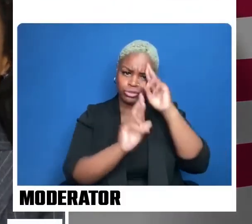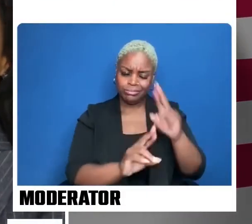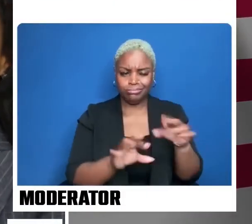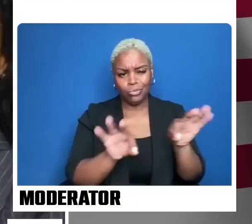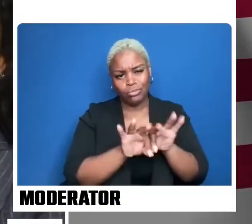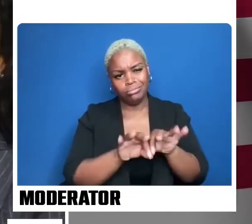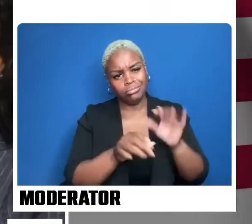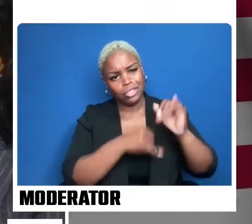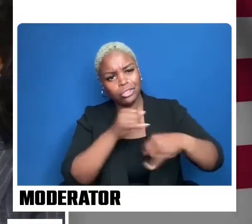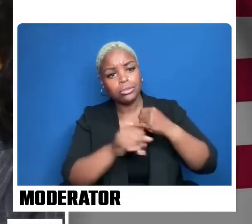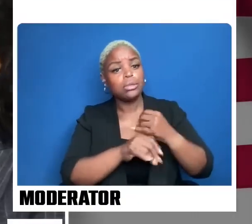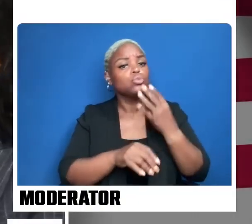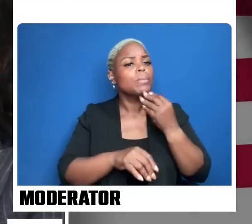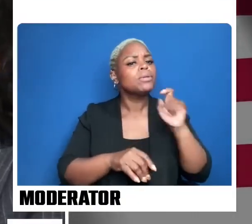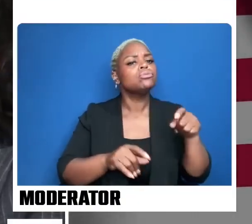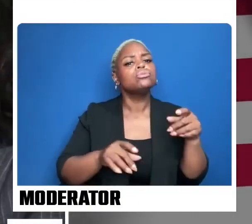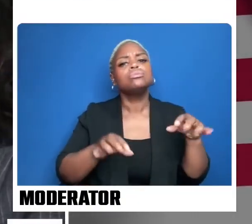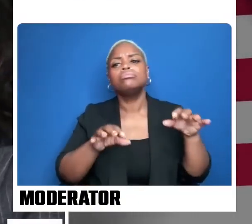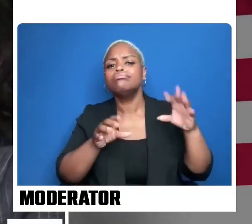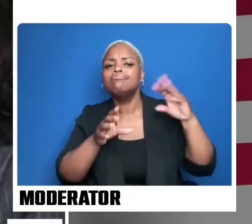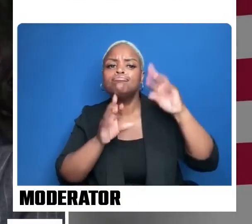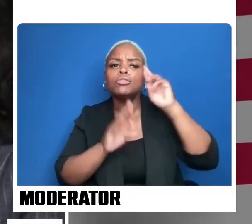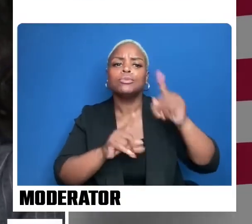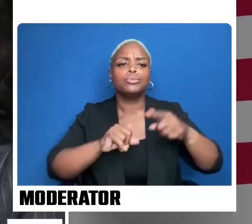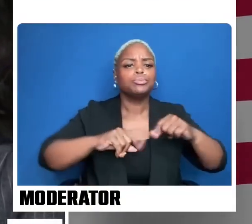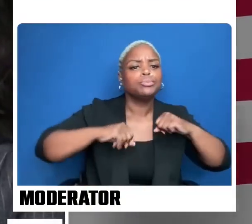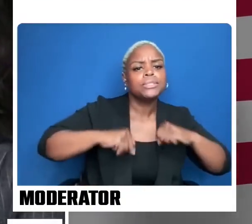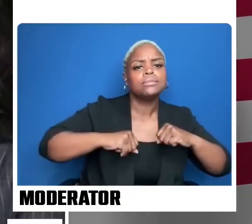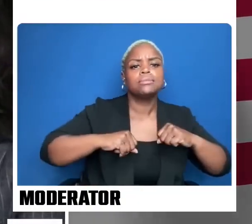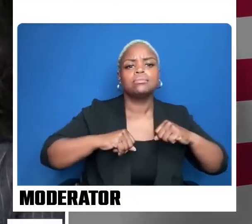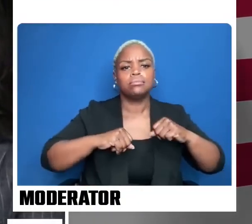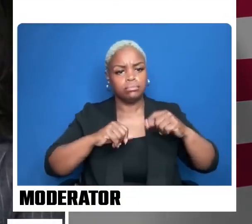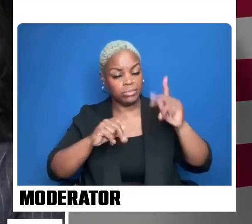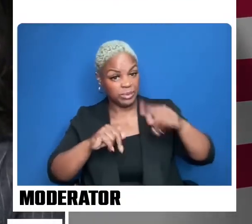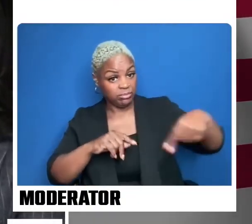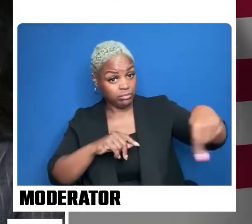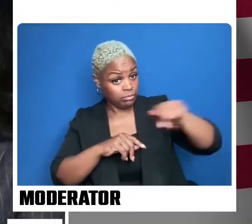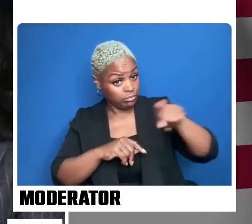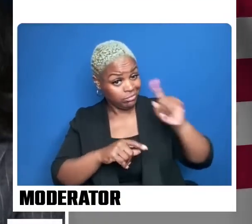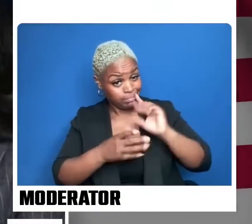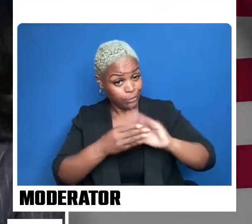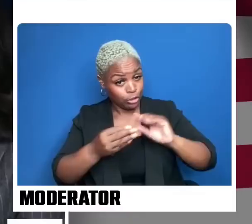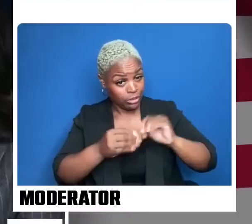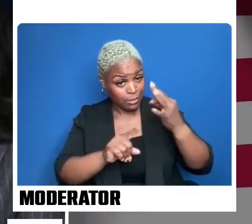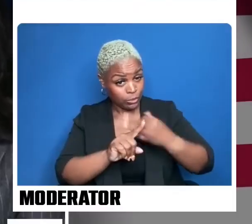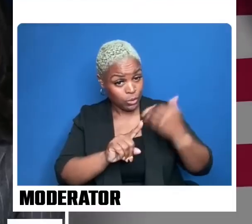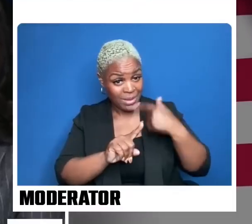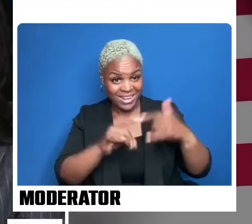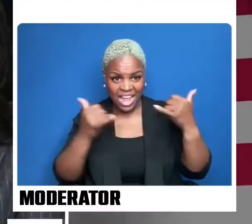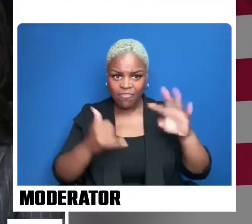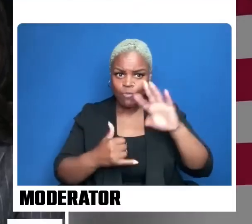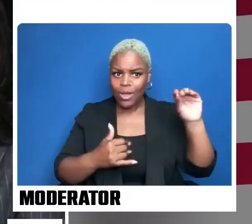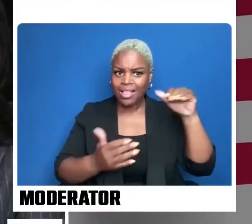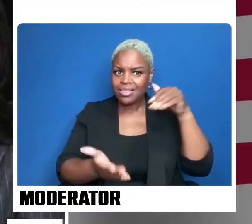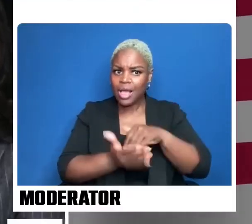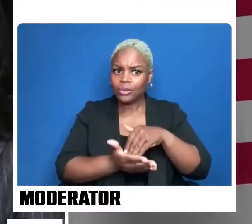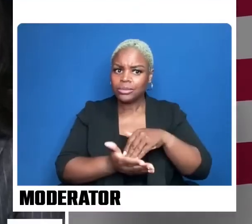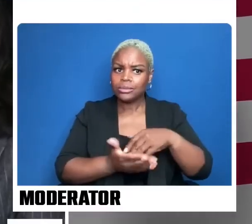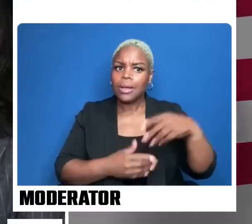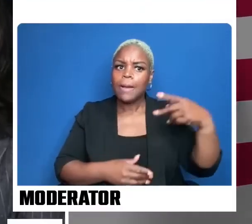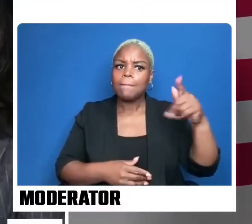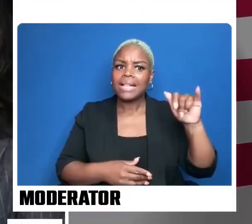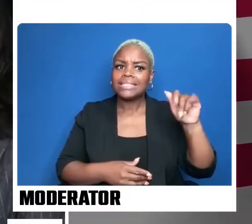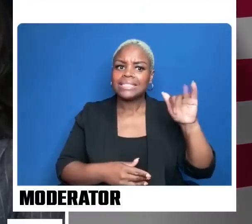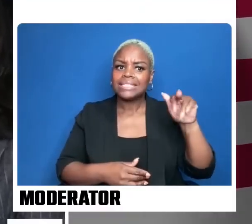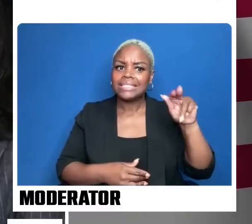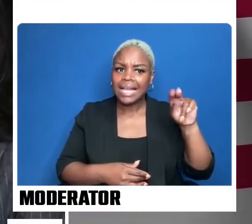You said that 9 months ago. Now an estimated 40,000 Palestinians are dead. Nearly 100 hostages remain. Just